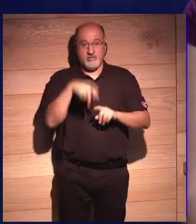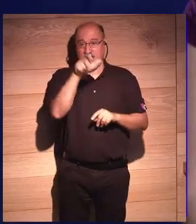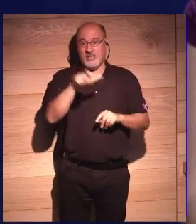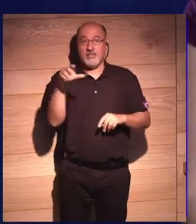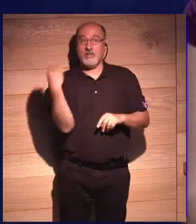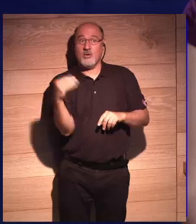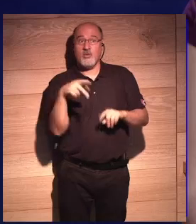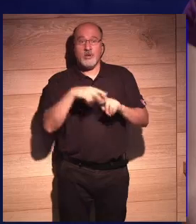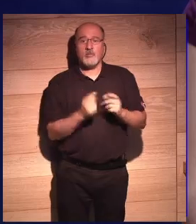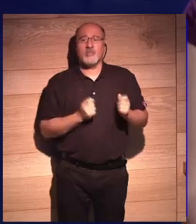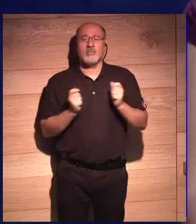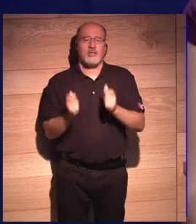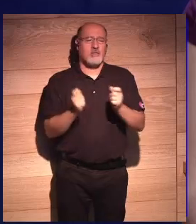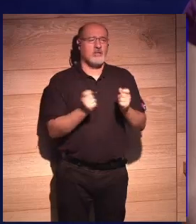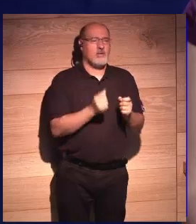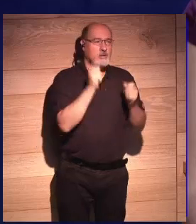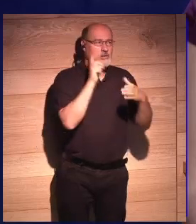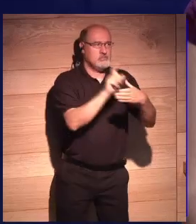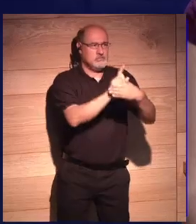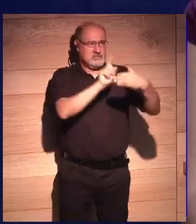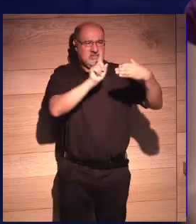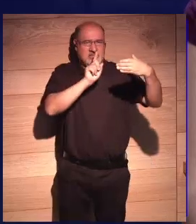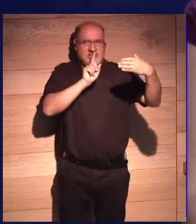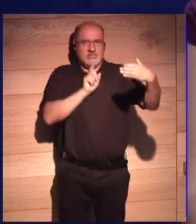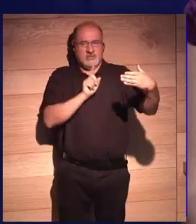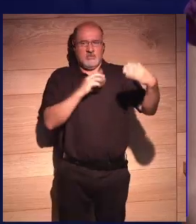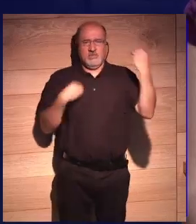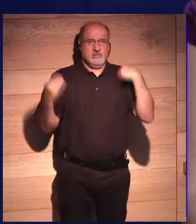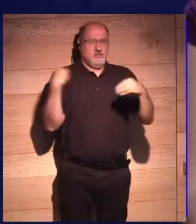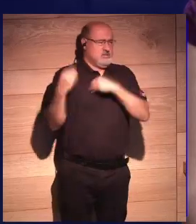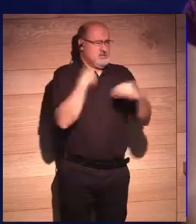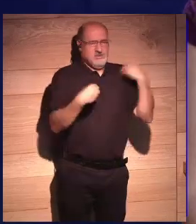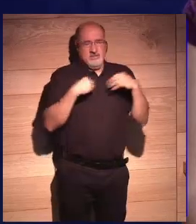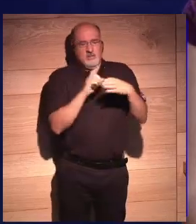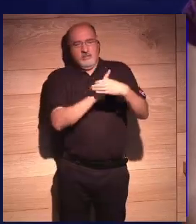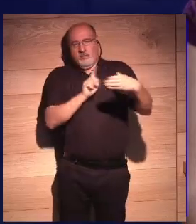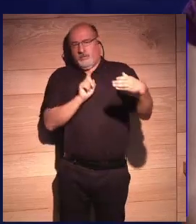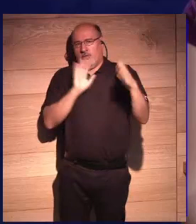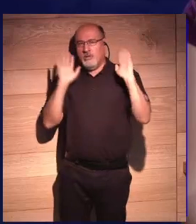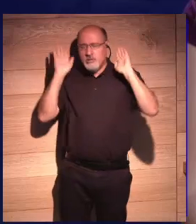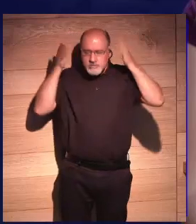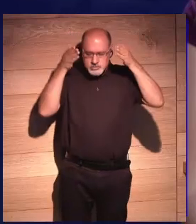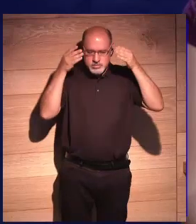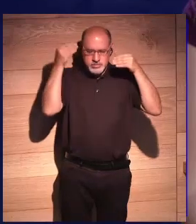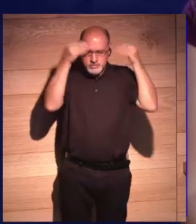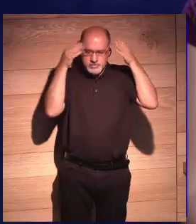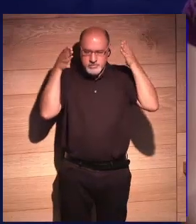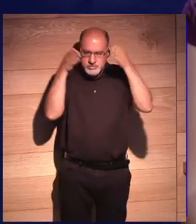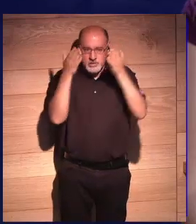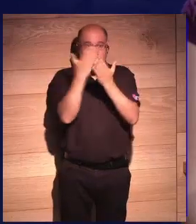help young people learn how to isolate from all the stimuli and to get